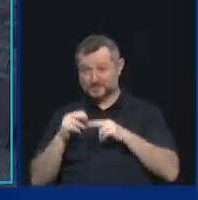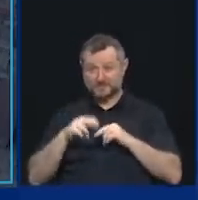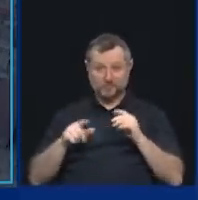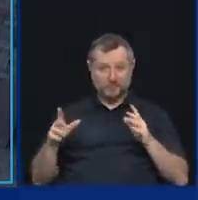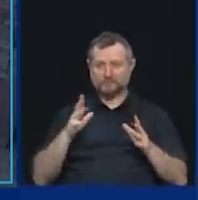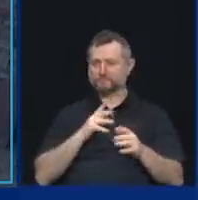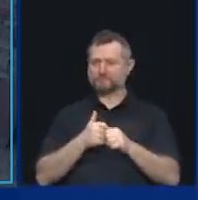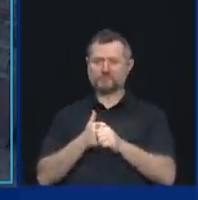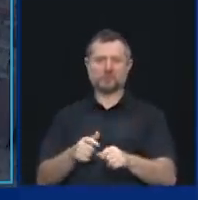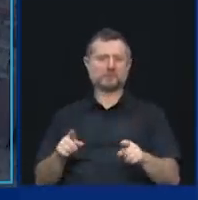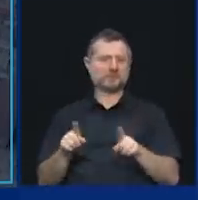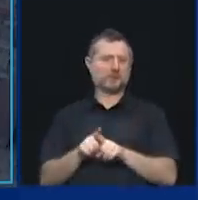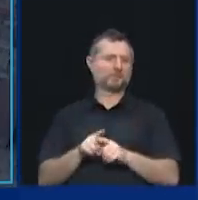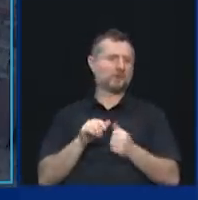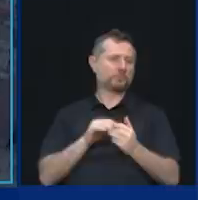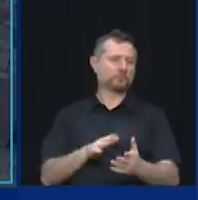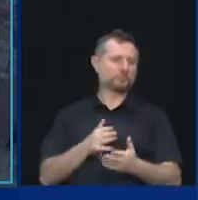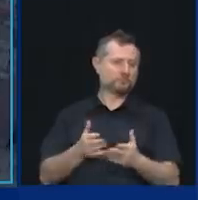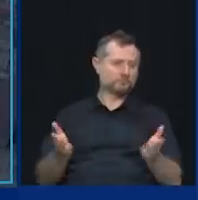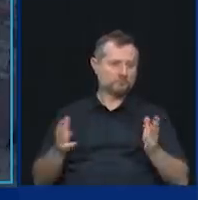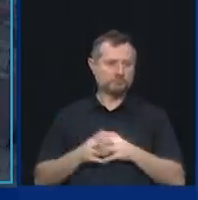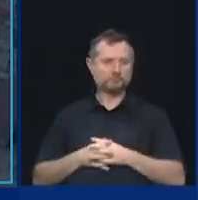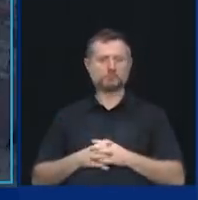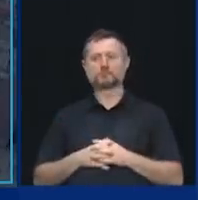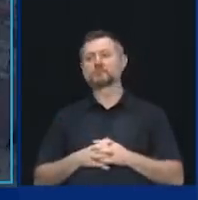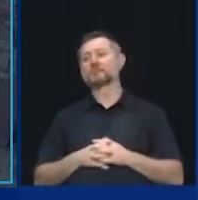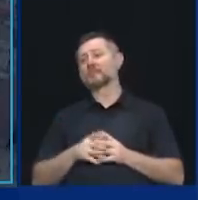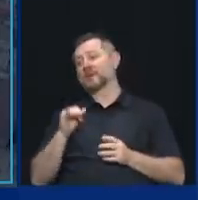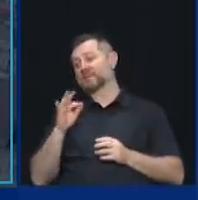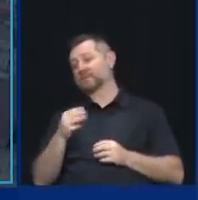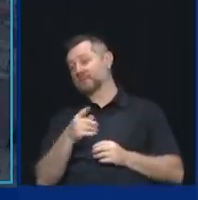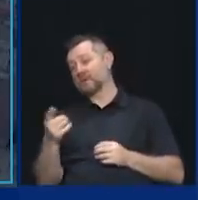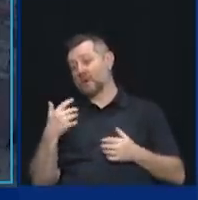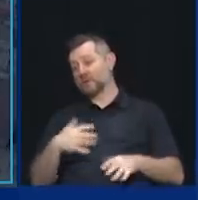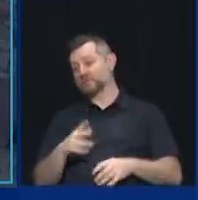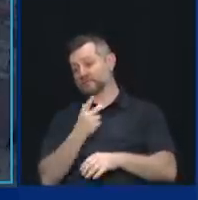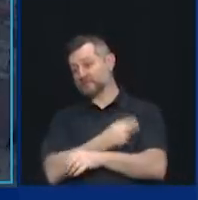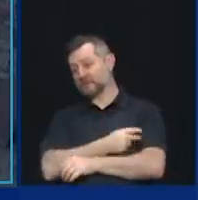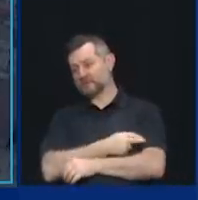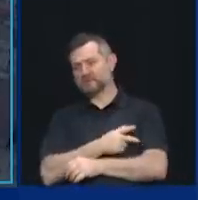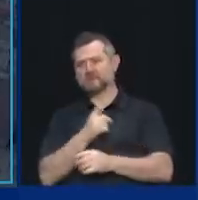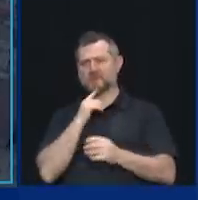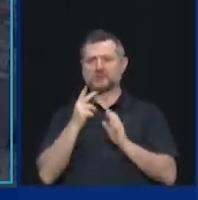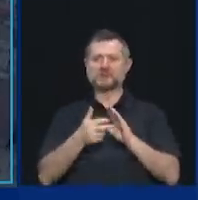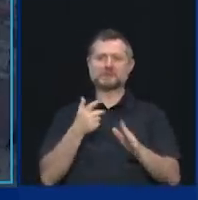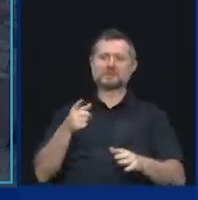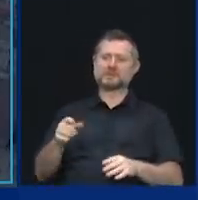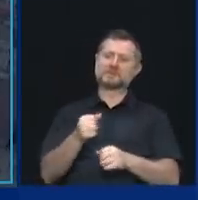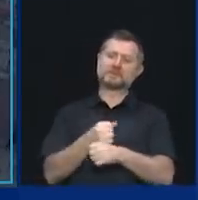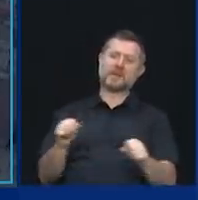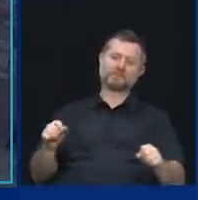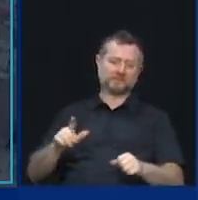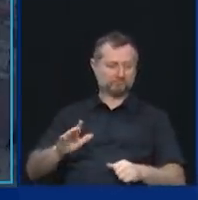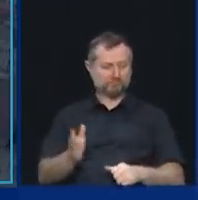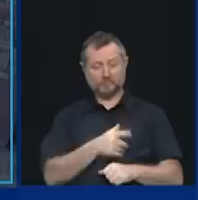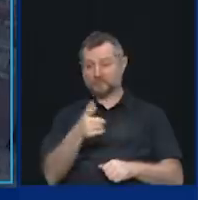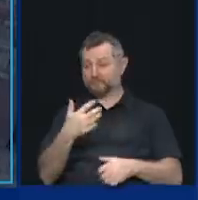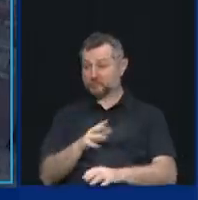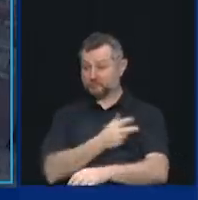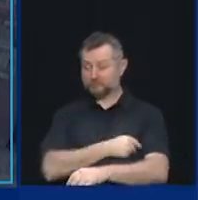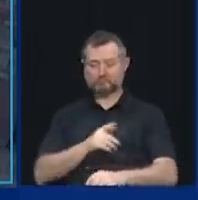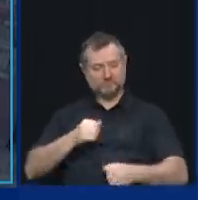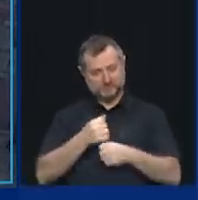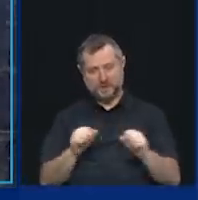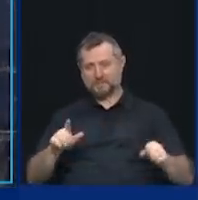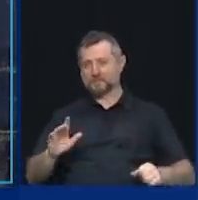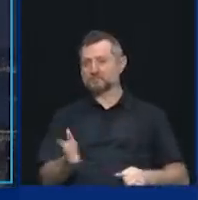precedent. If a person is vaccinated, they are safe. I have no problem with a different set of